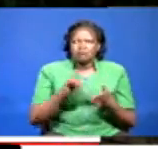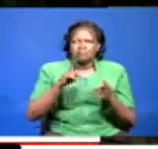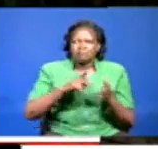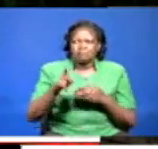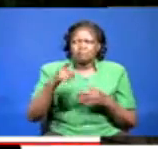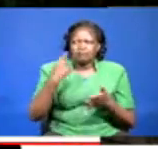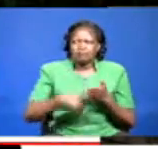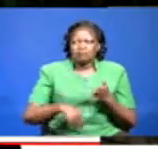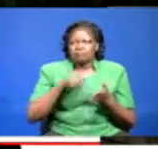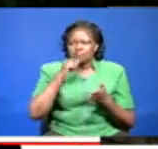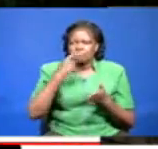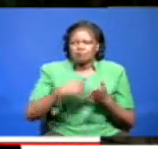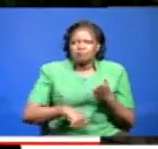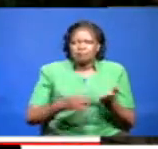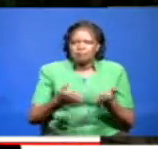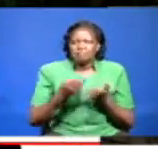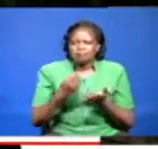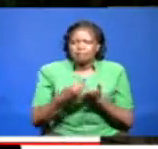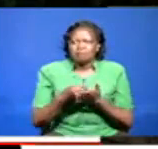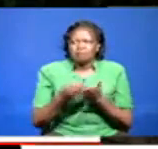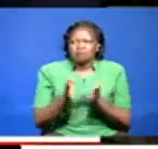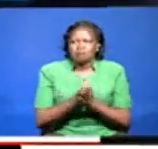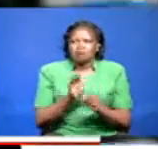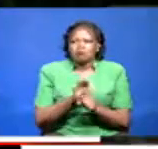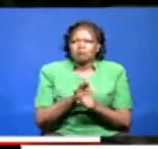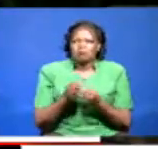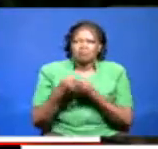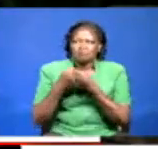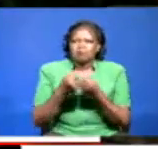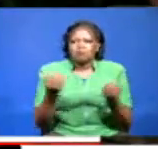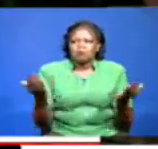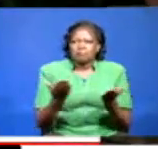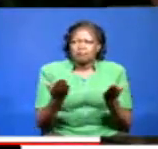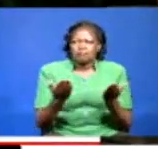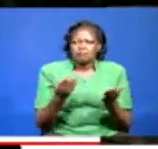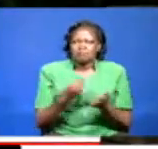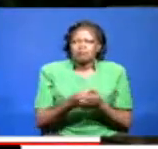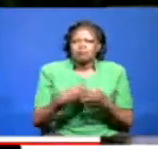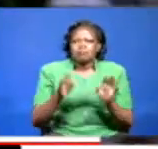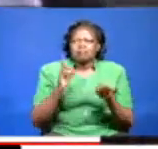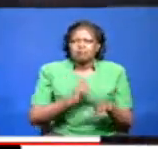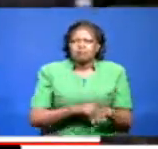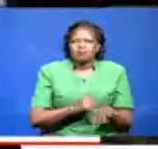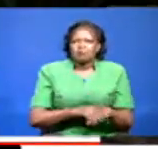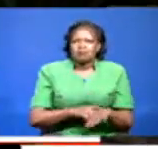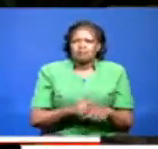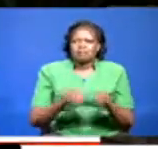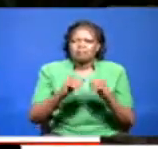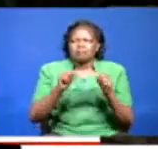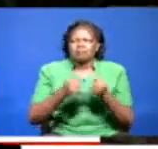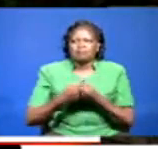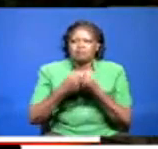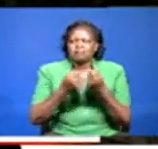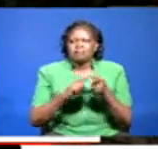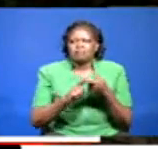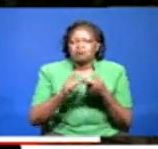pay the required taxes, and there are a lot of loopholes whereby money gets lost. So once we seal the loopholes, and then we